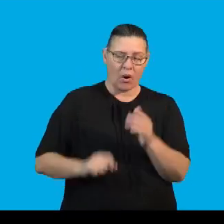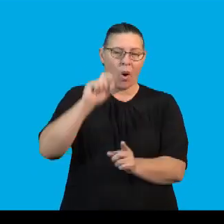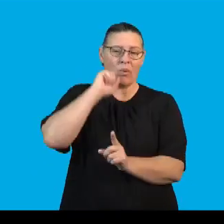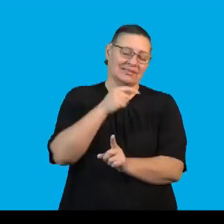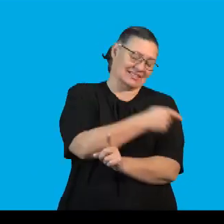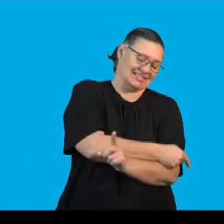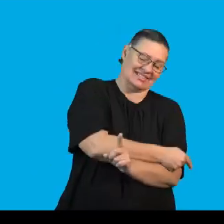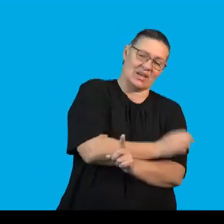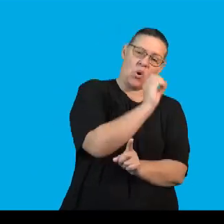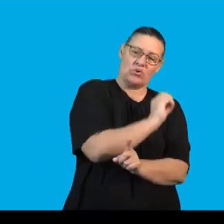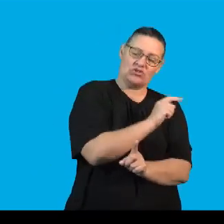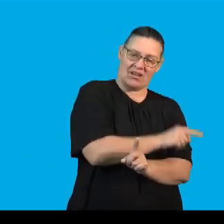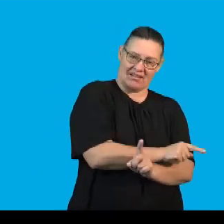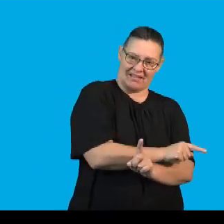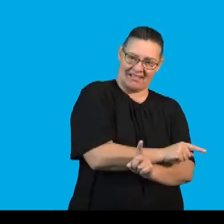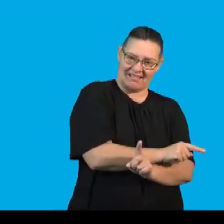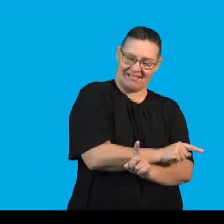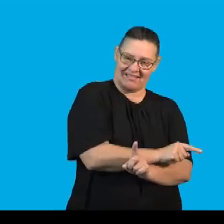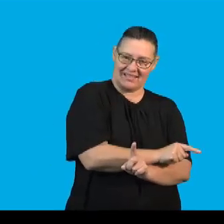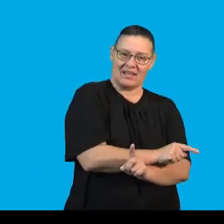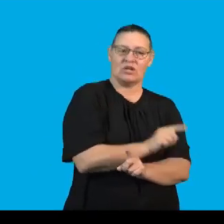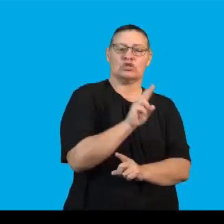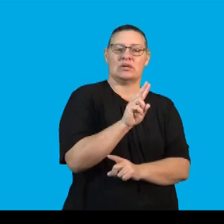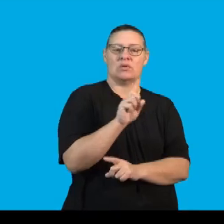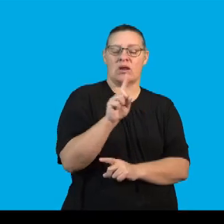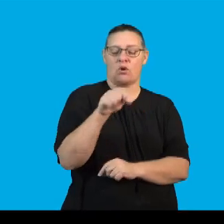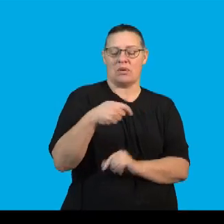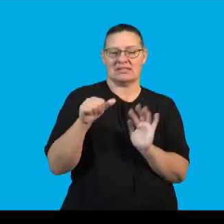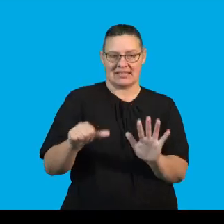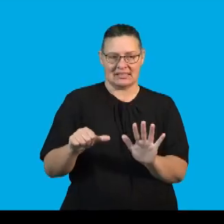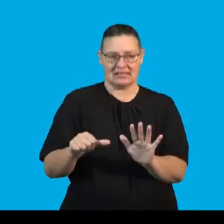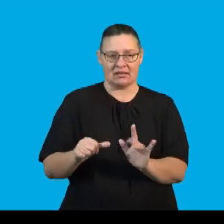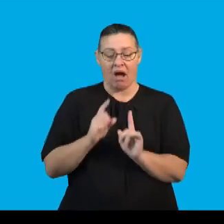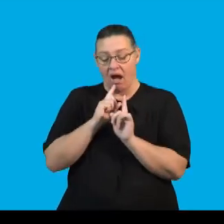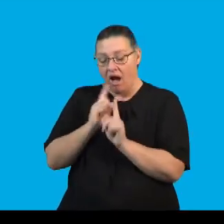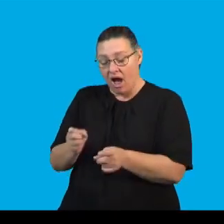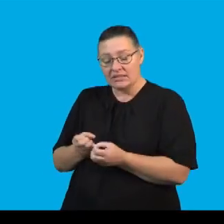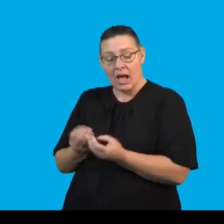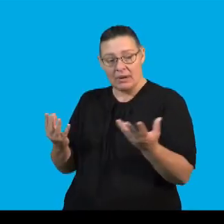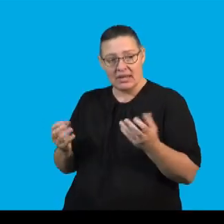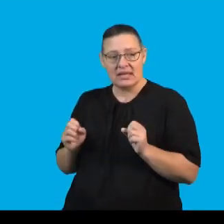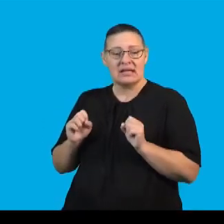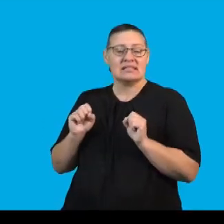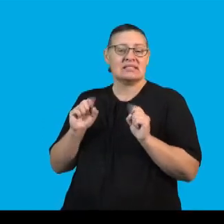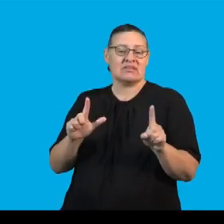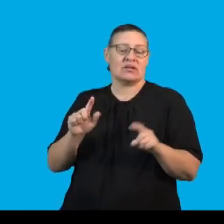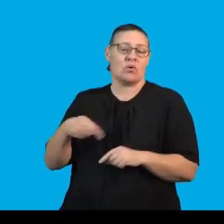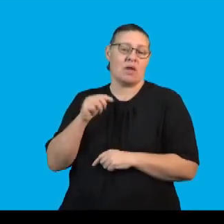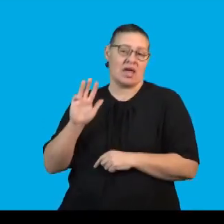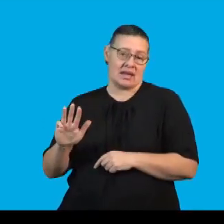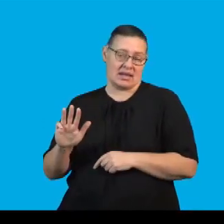new value with our original old value, which is 21.6,